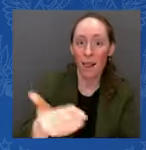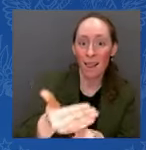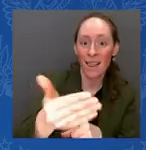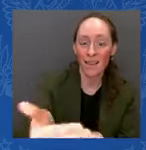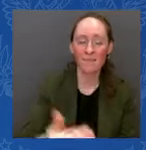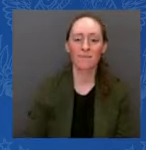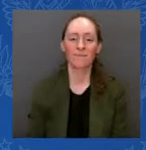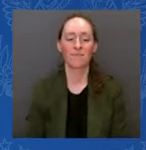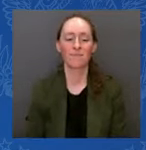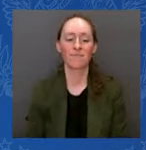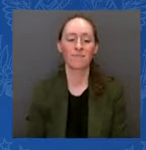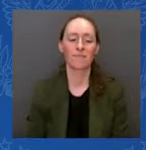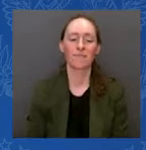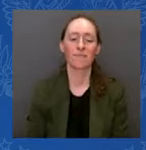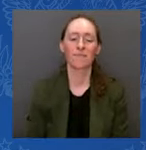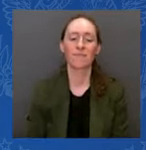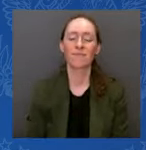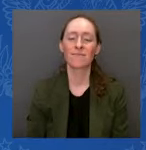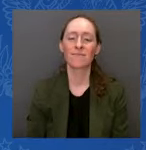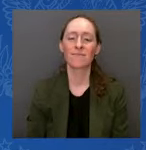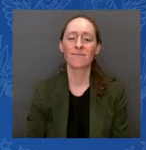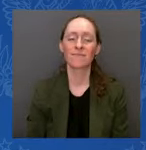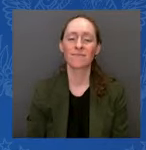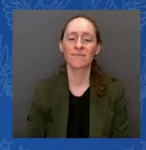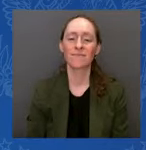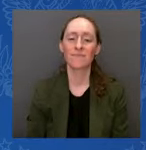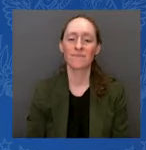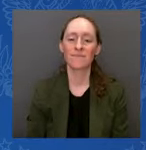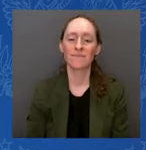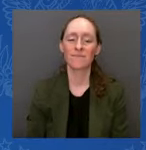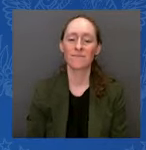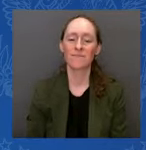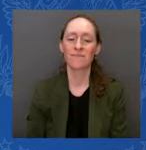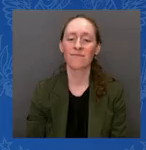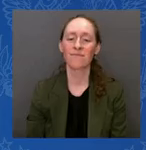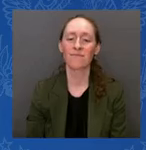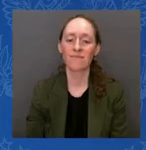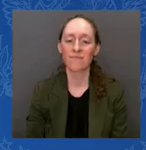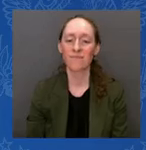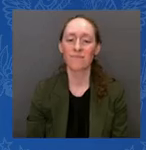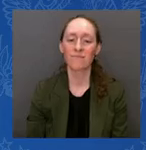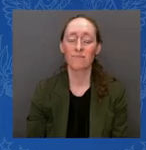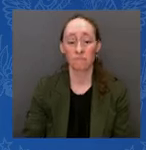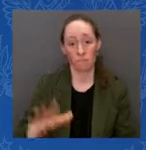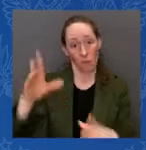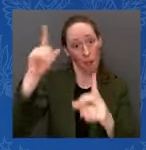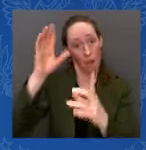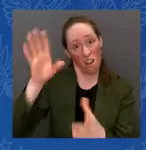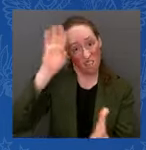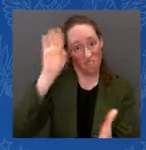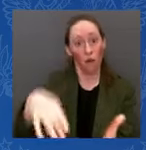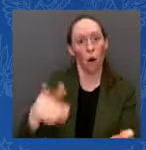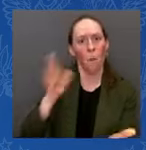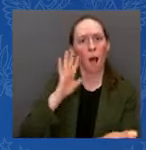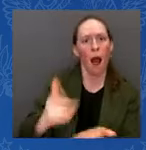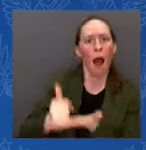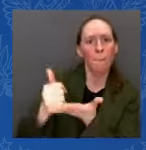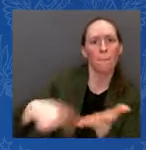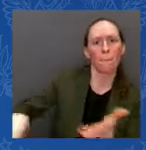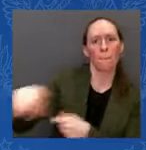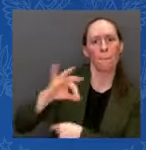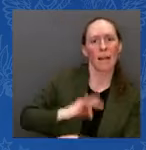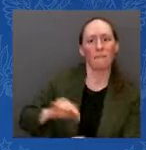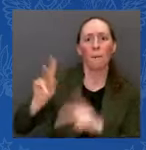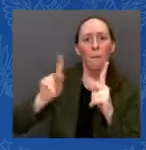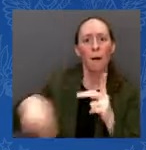nuclear-powered subs in Australia to help develop the workforce Australia is going to need to build and maintain its fleet. One of the vessels